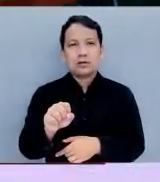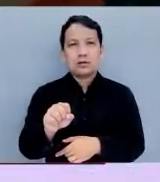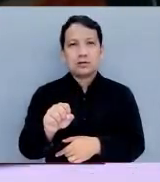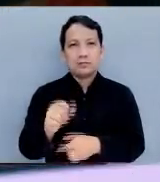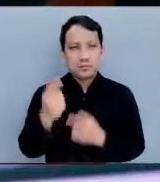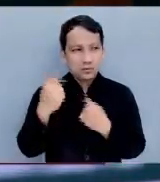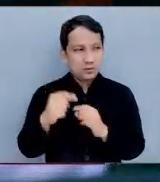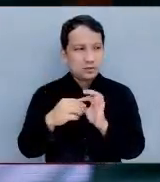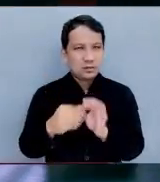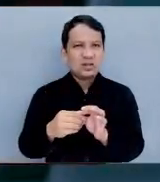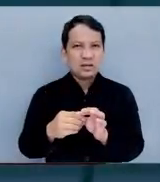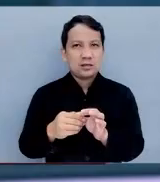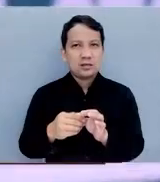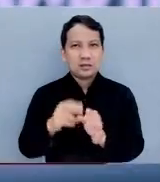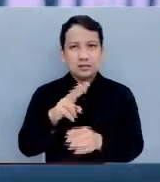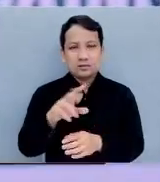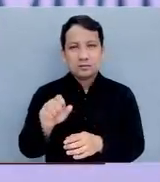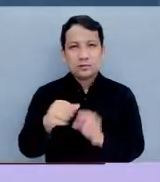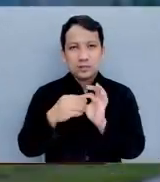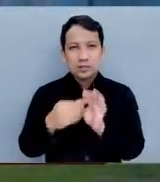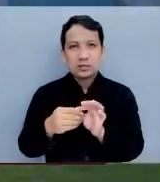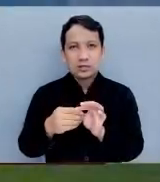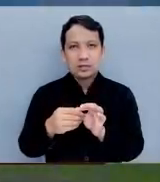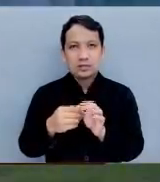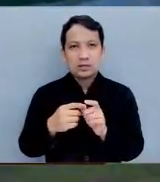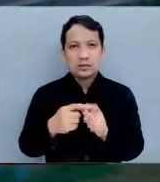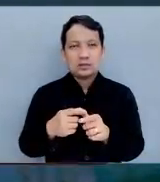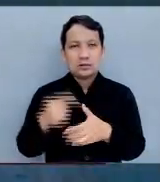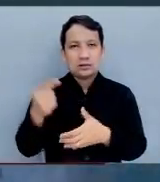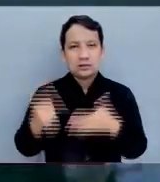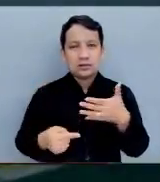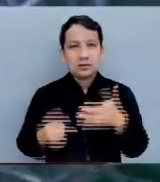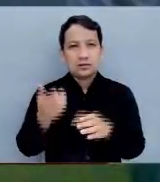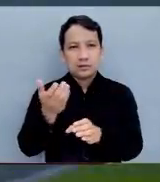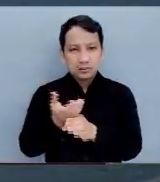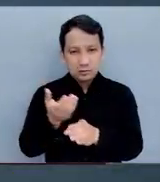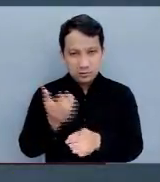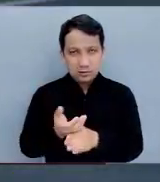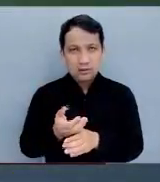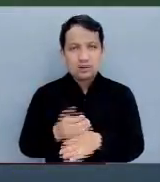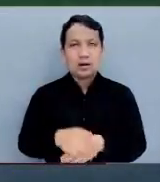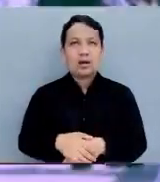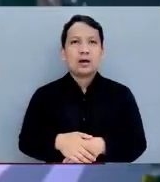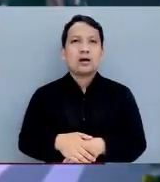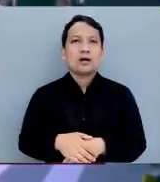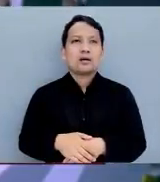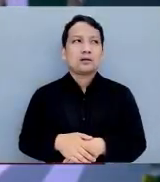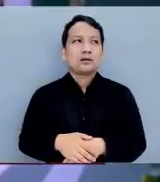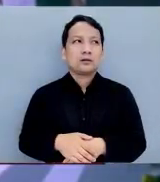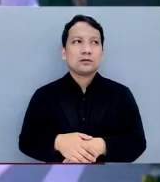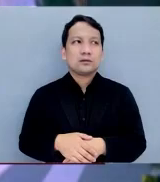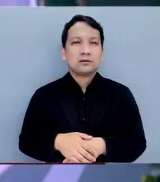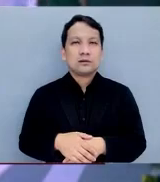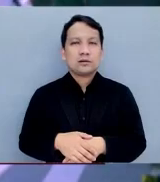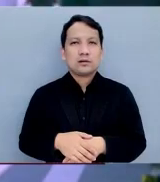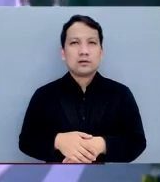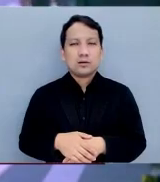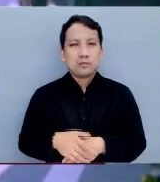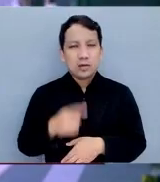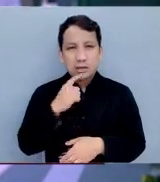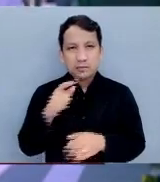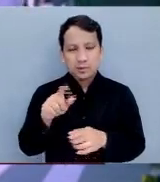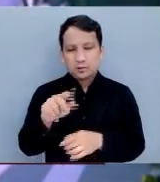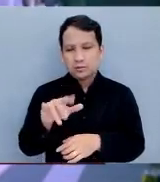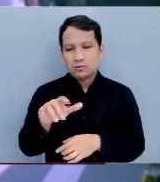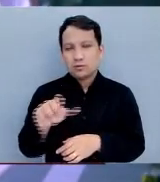Nasubukan mismo ng Vios Cup racers ang lineup ng hybrid cars. I think it's a testament to Toyota's look